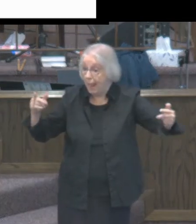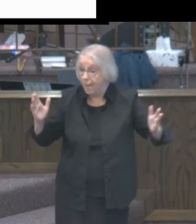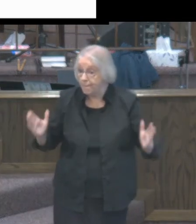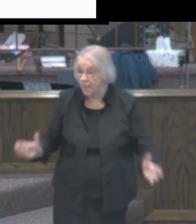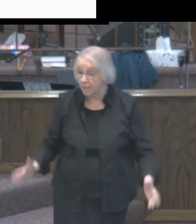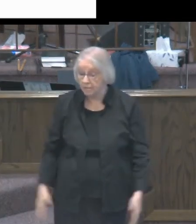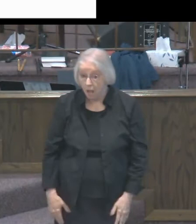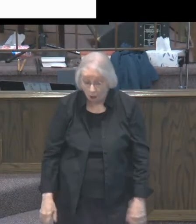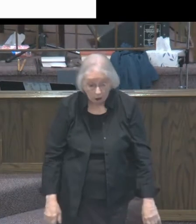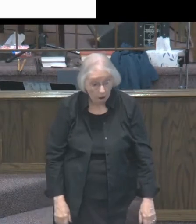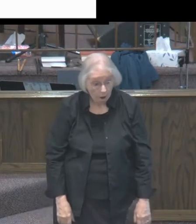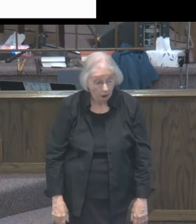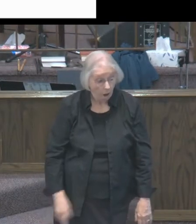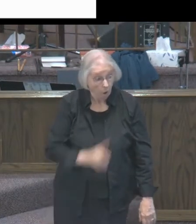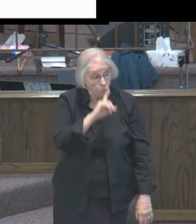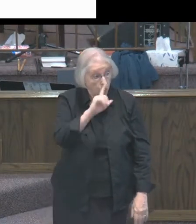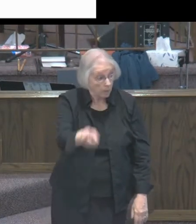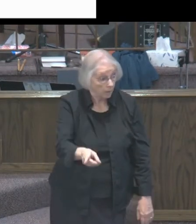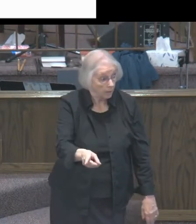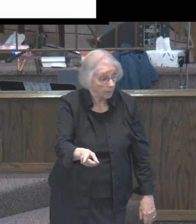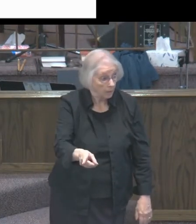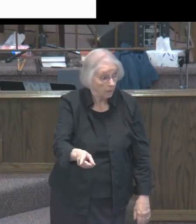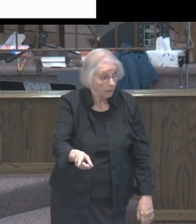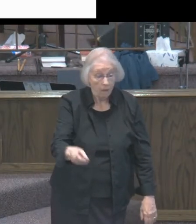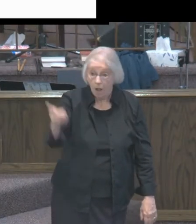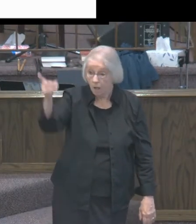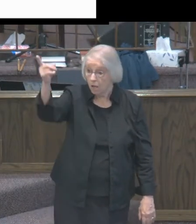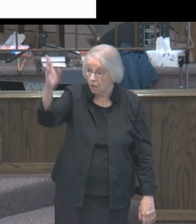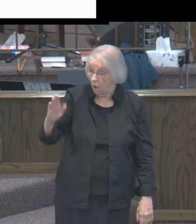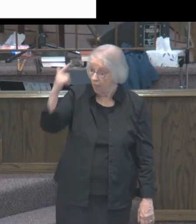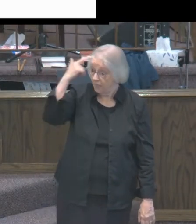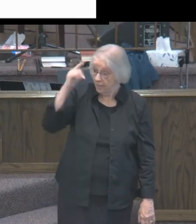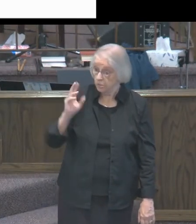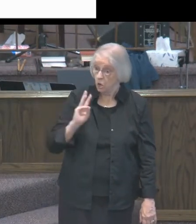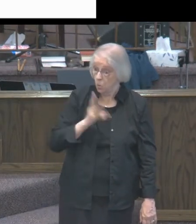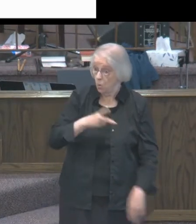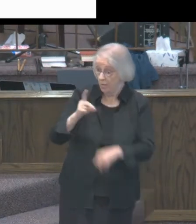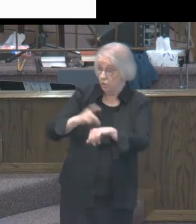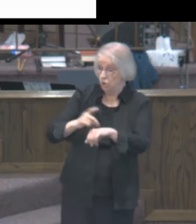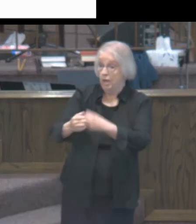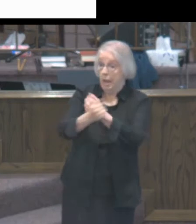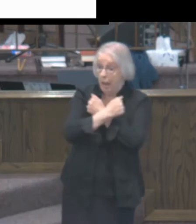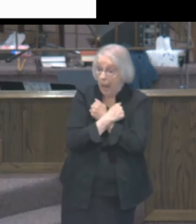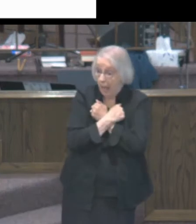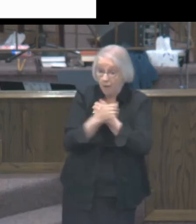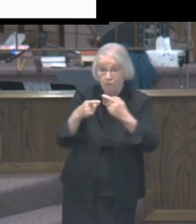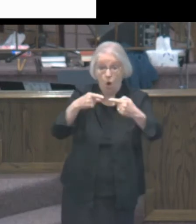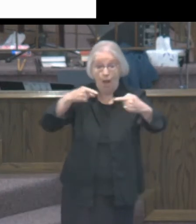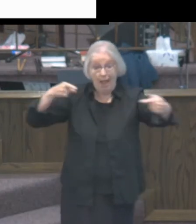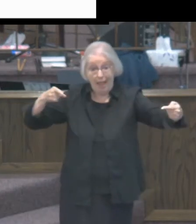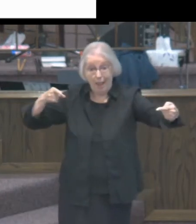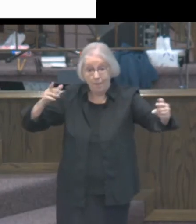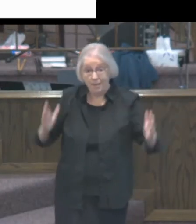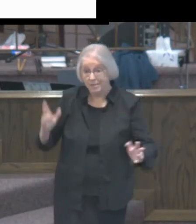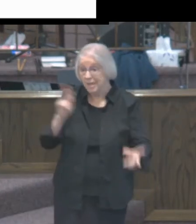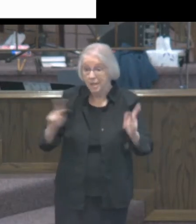which I am not going to apologize for preaching, and I hope you don't take that week off. There may be some that you want to take the week off, but